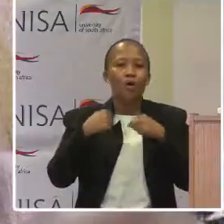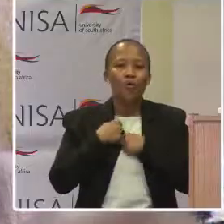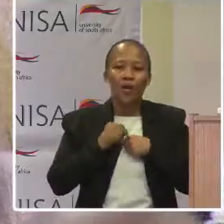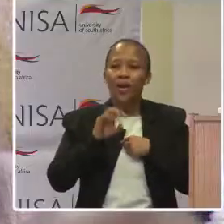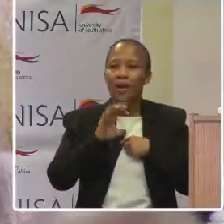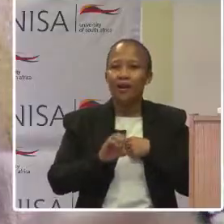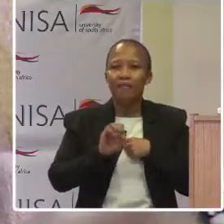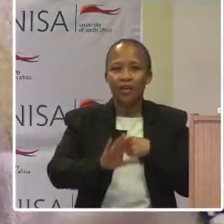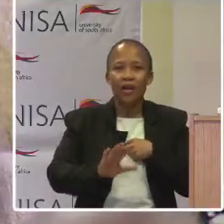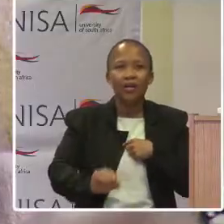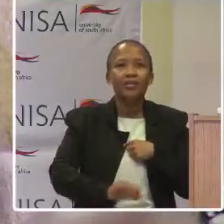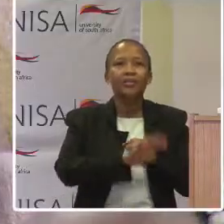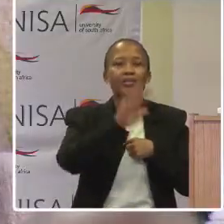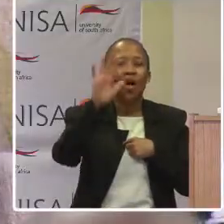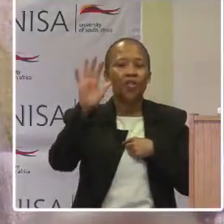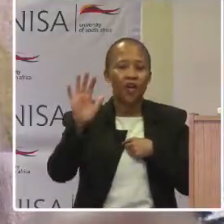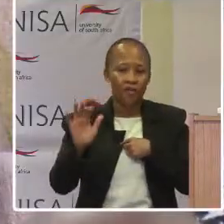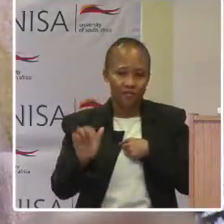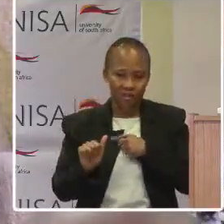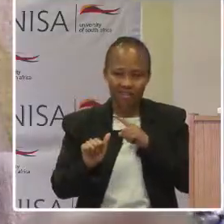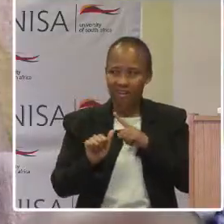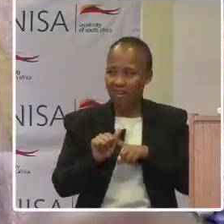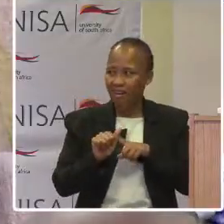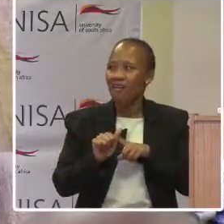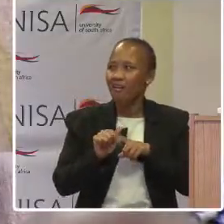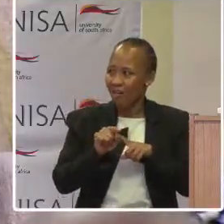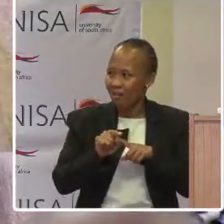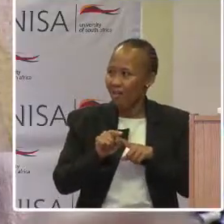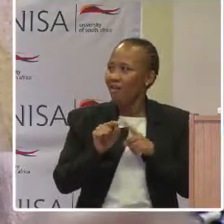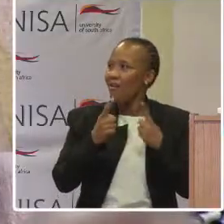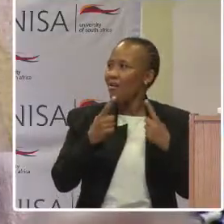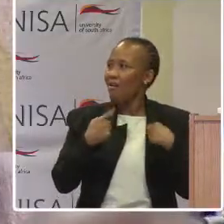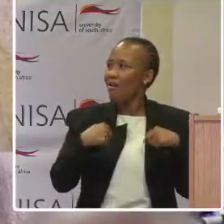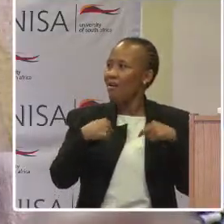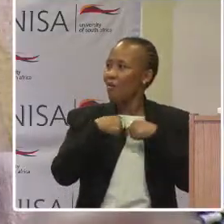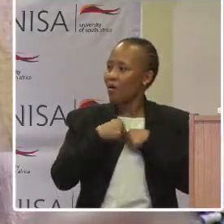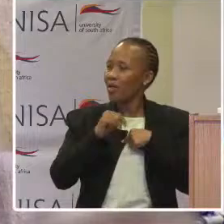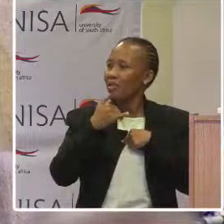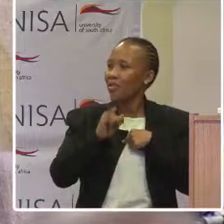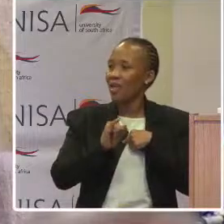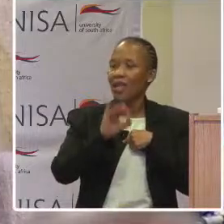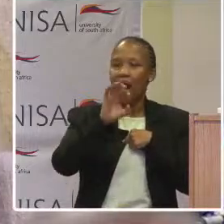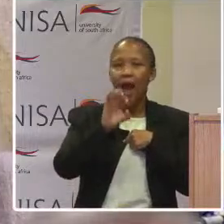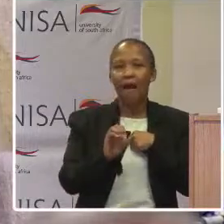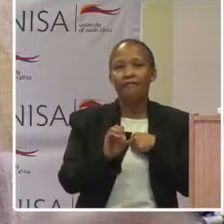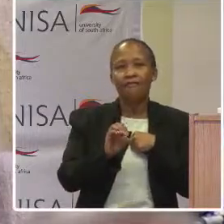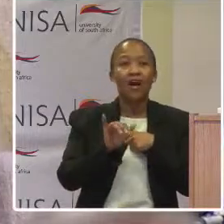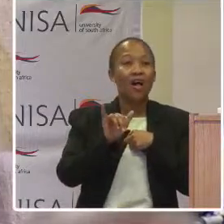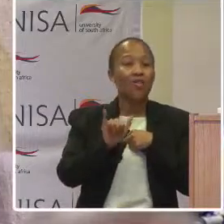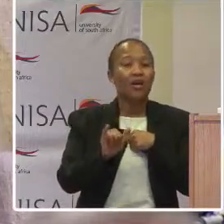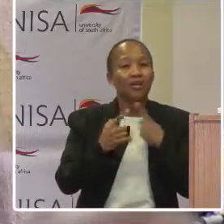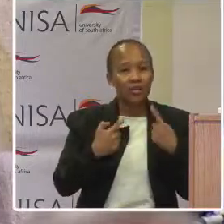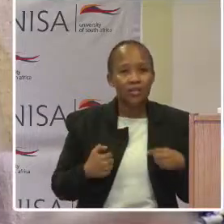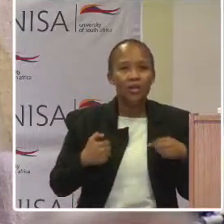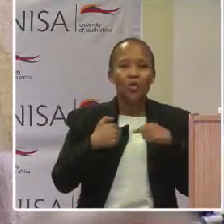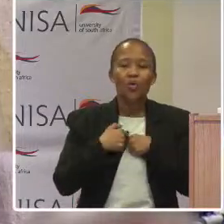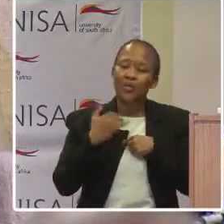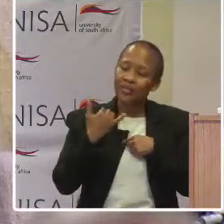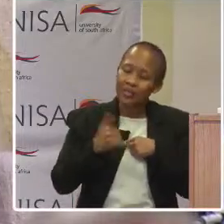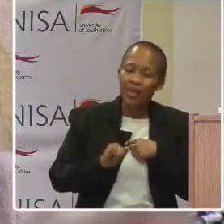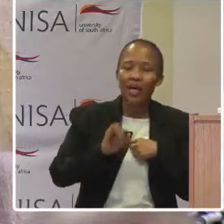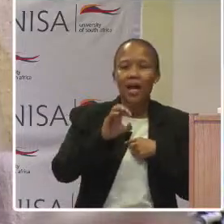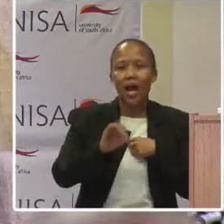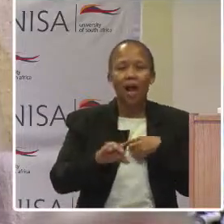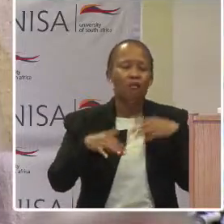was world renowned. We do still have that. We do still have highly intelligent